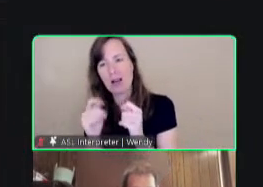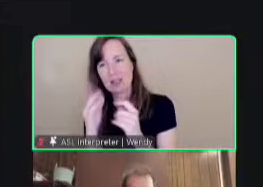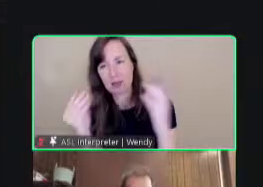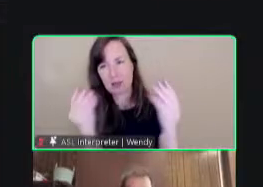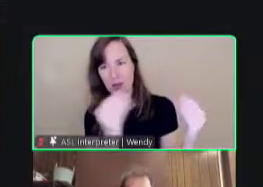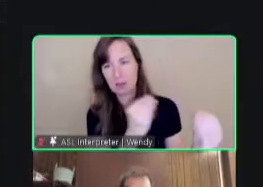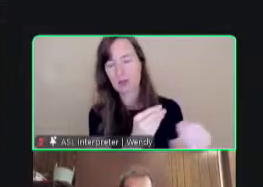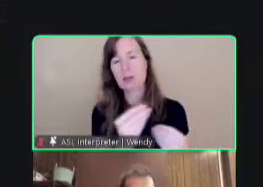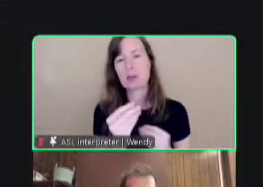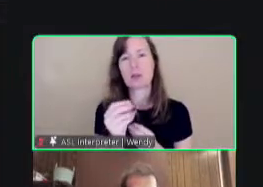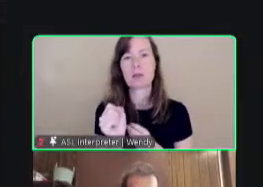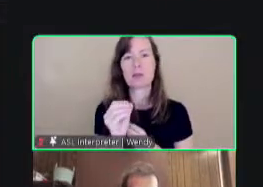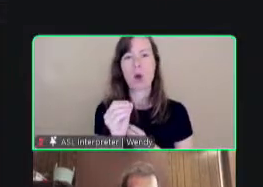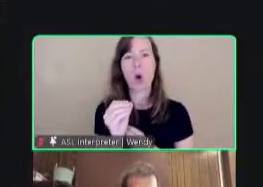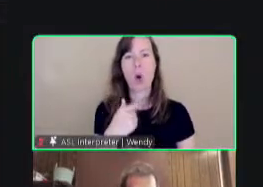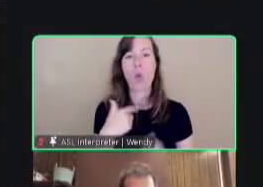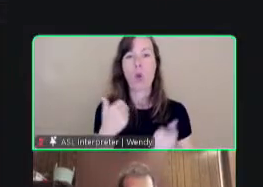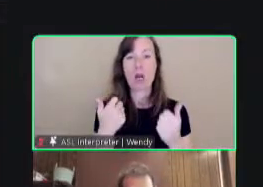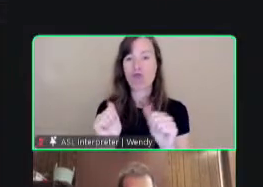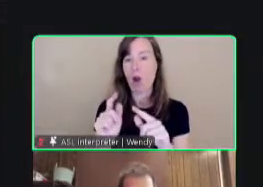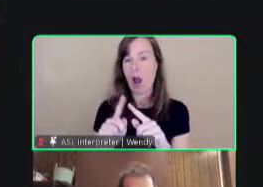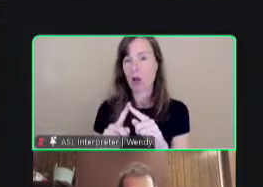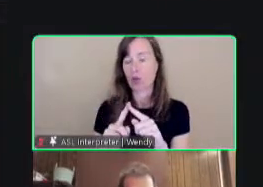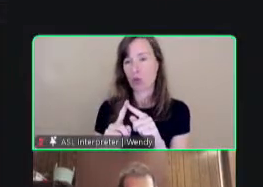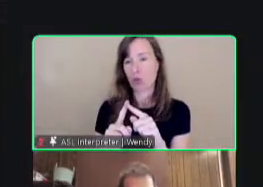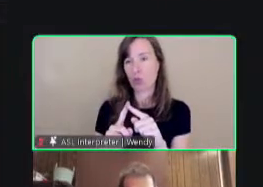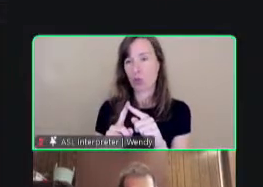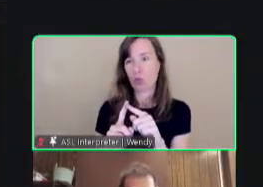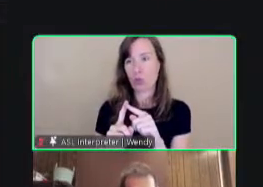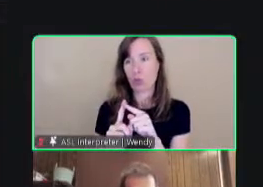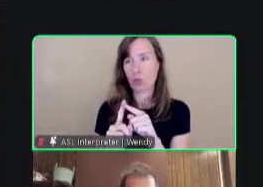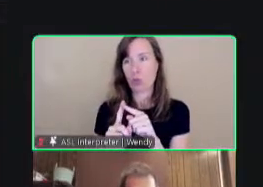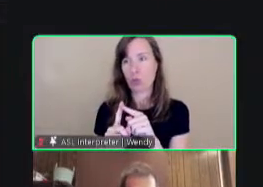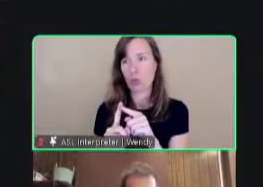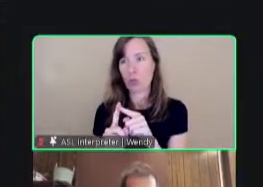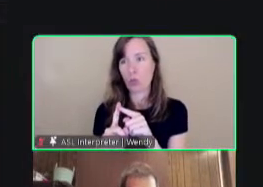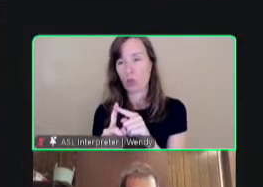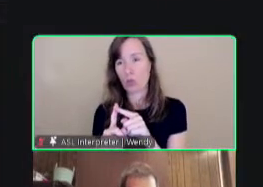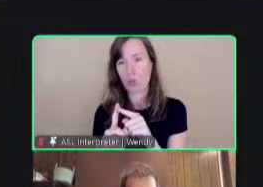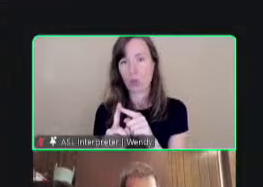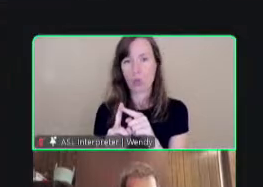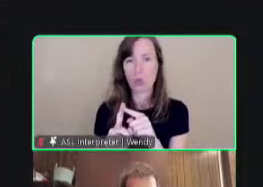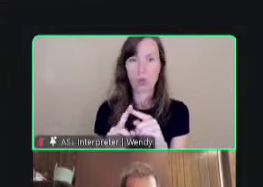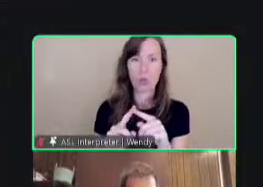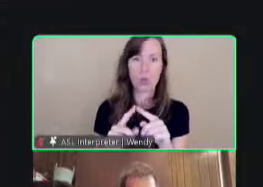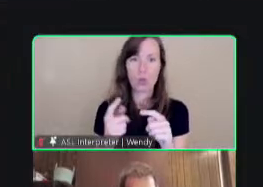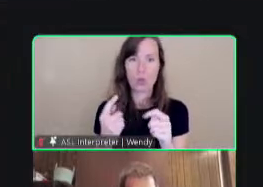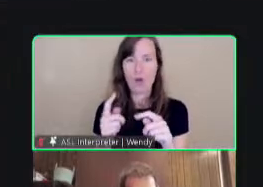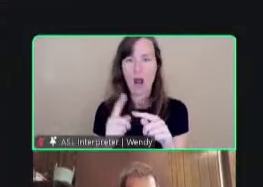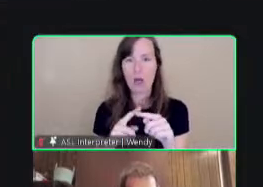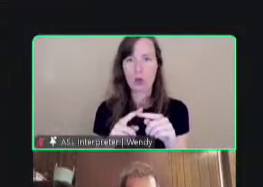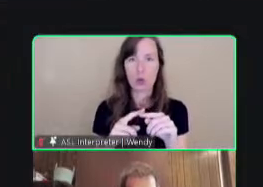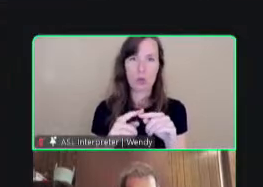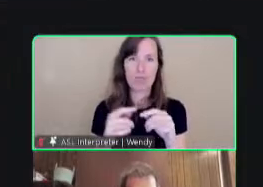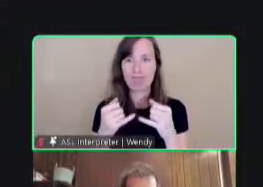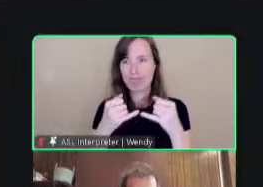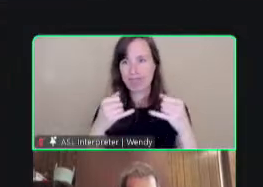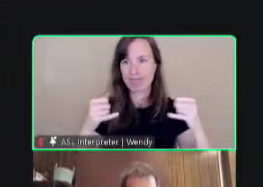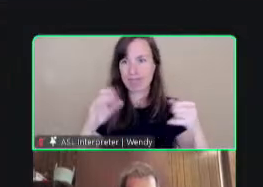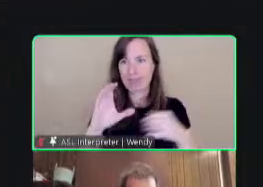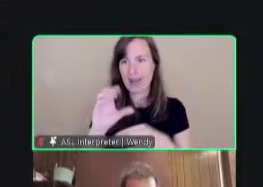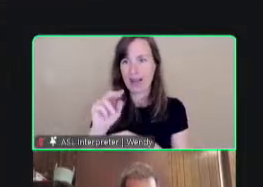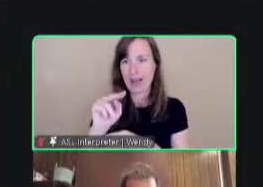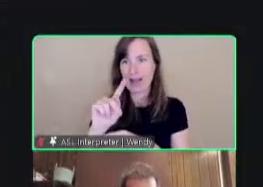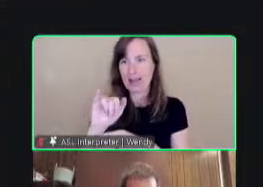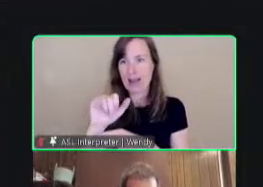we actually tried to contain the amount of temporary labor. We were hoping to go a little higher, but we rounded it down.